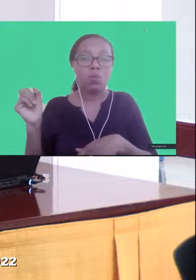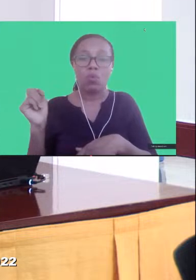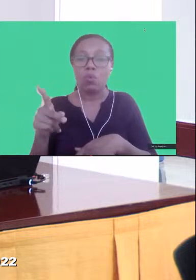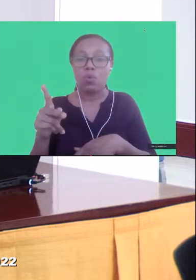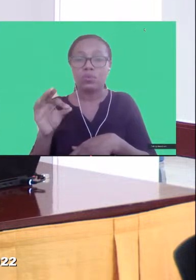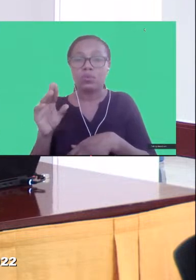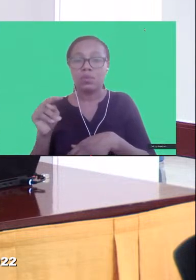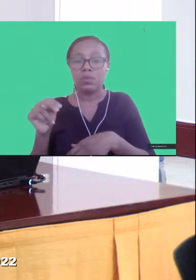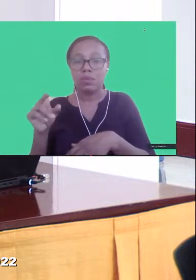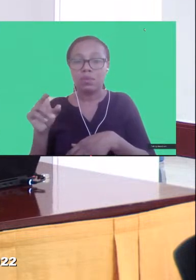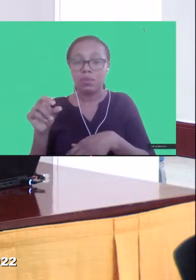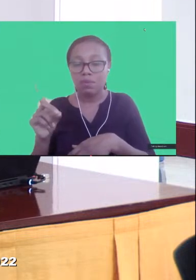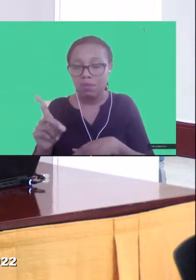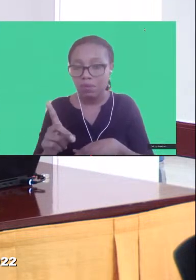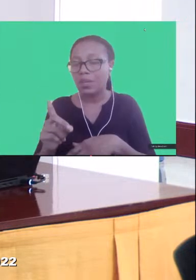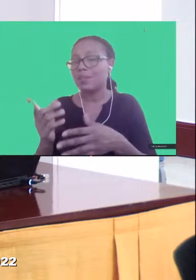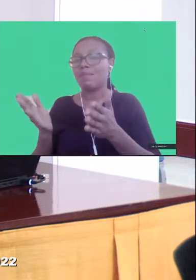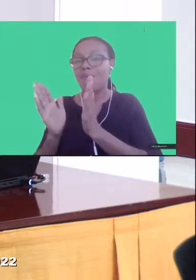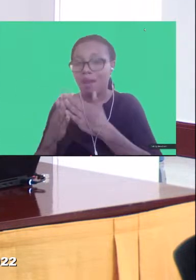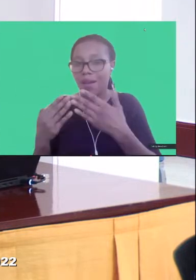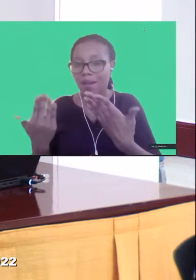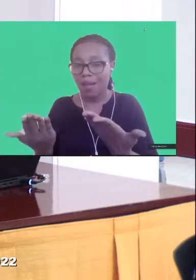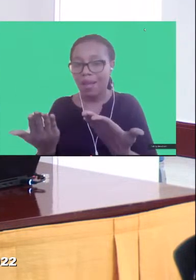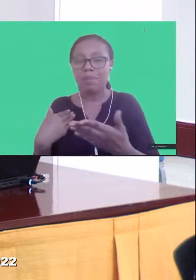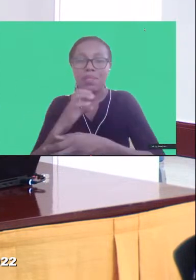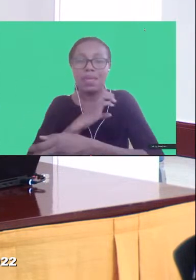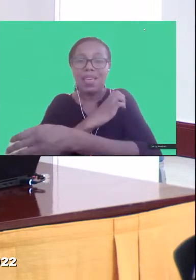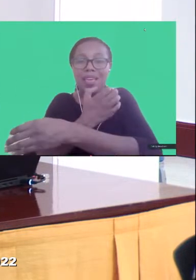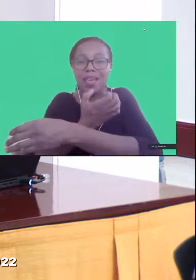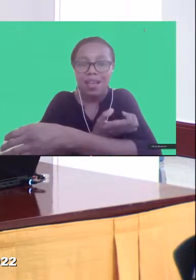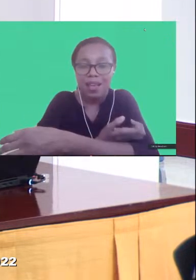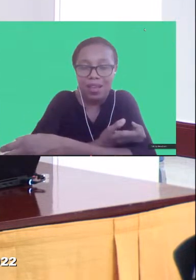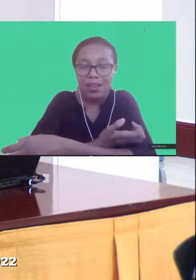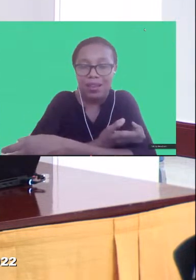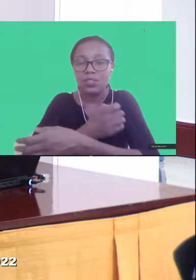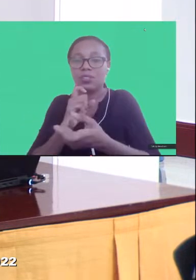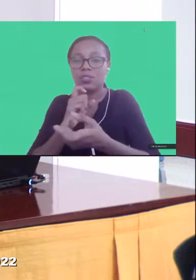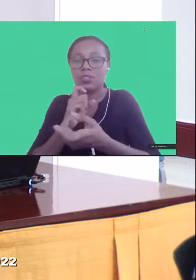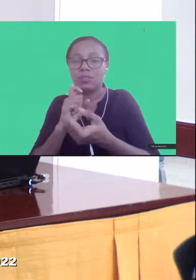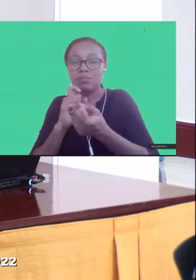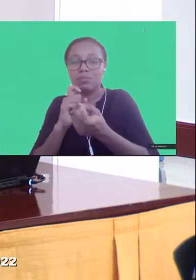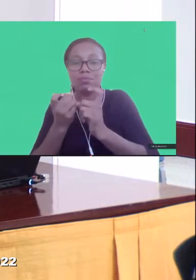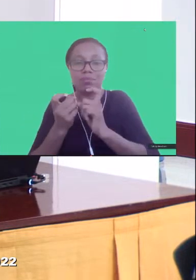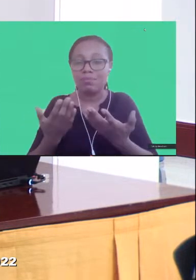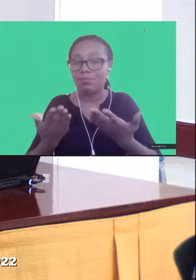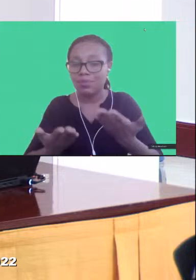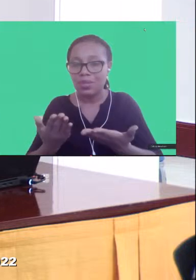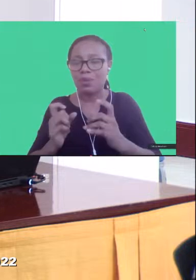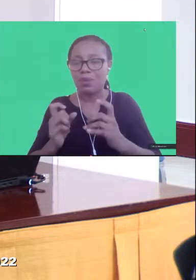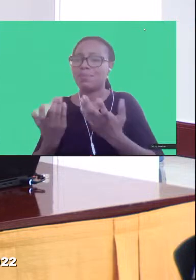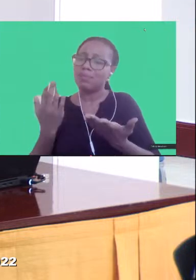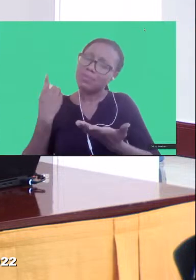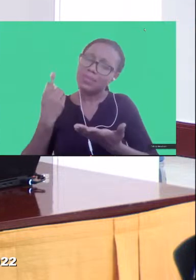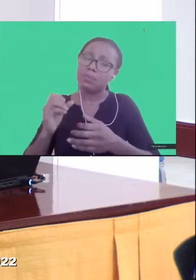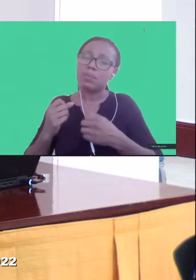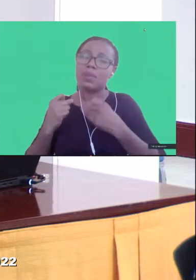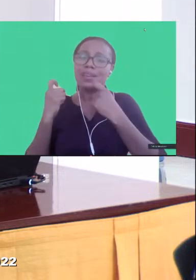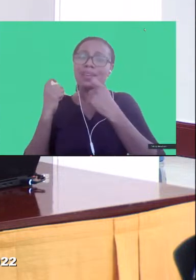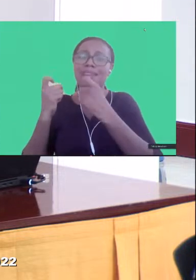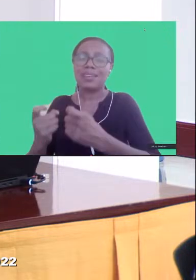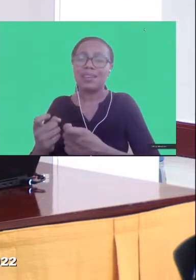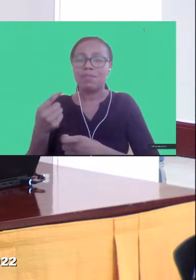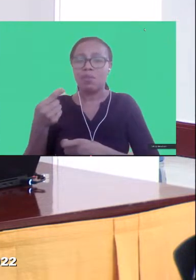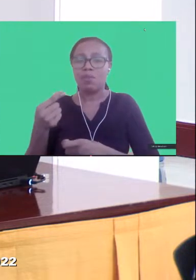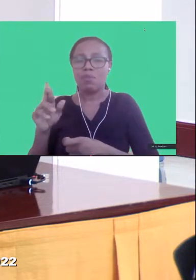we also will be offering this TOS grant resources to do pilot projects for small businesses. Because one